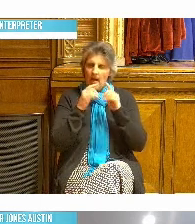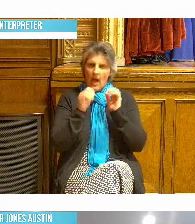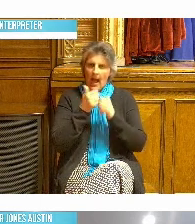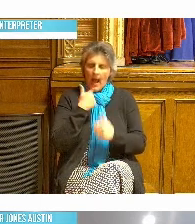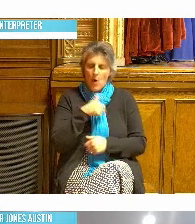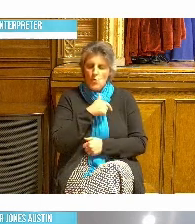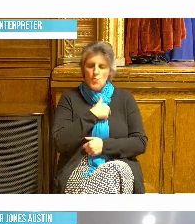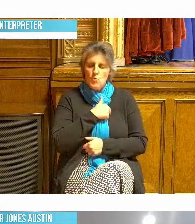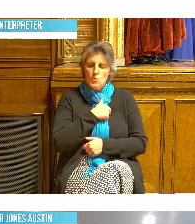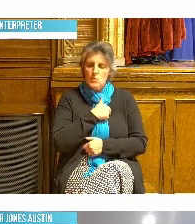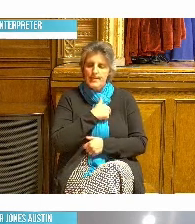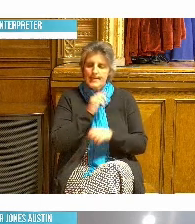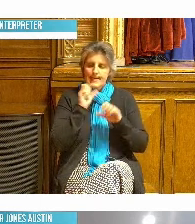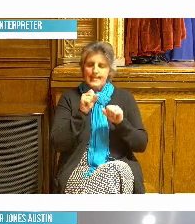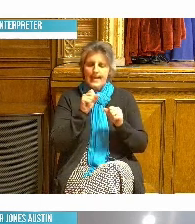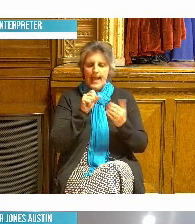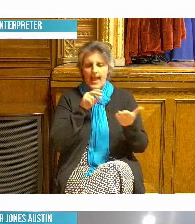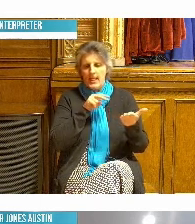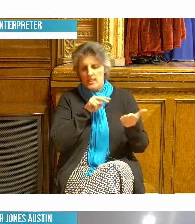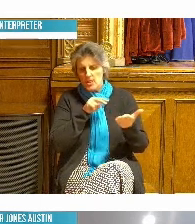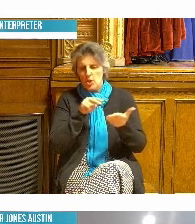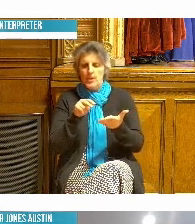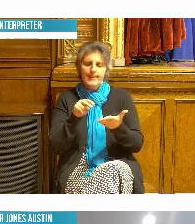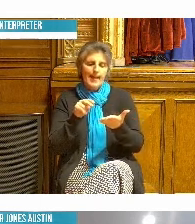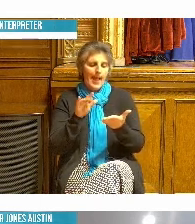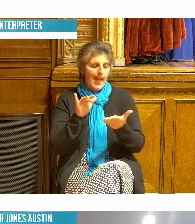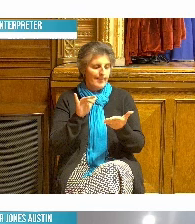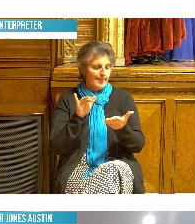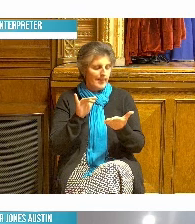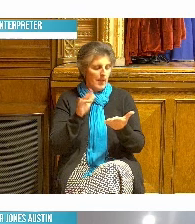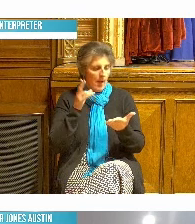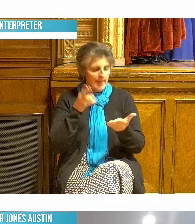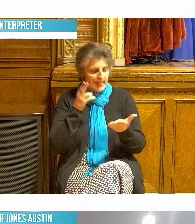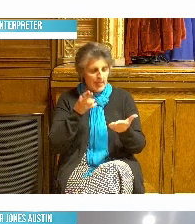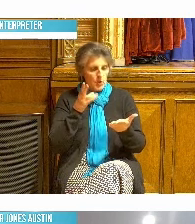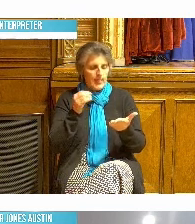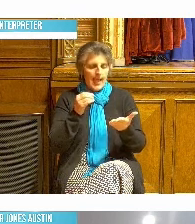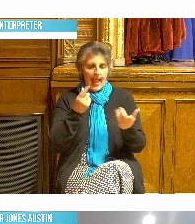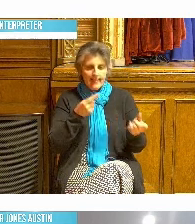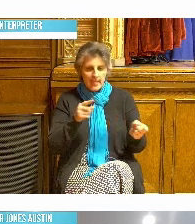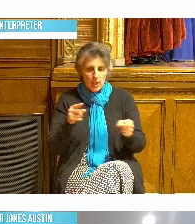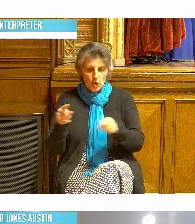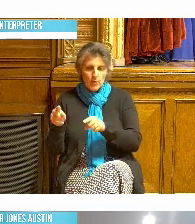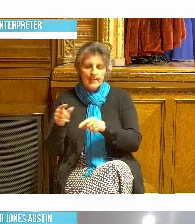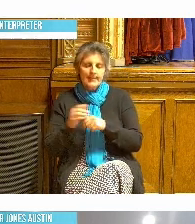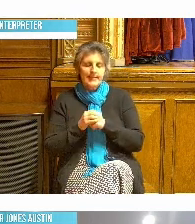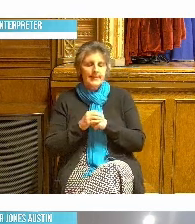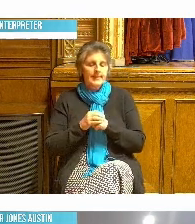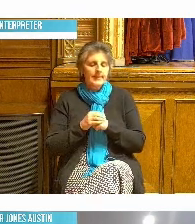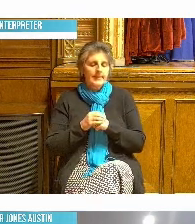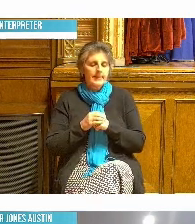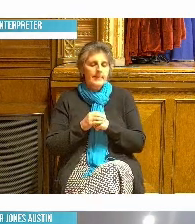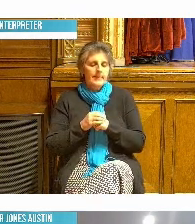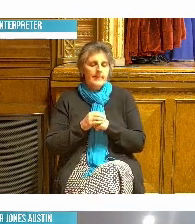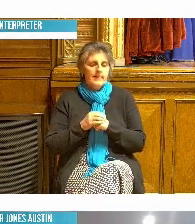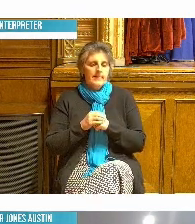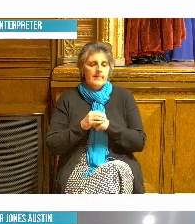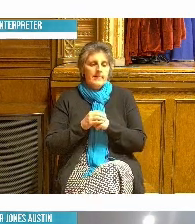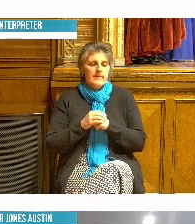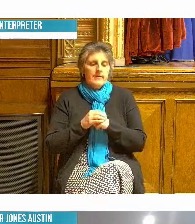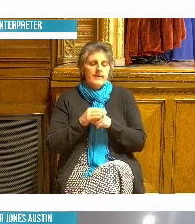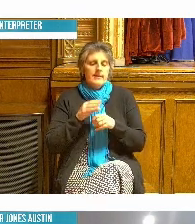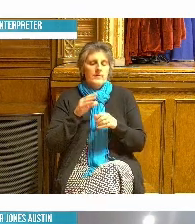we can look at the history and the occurrences in